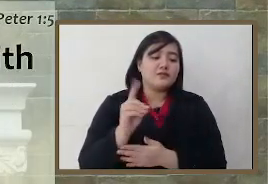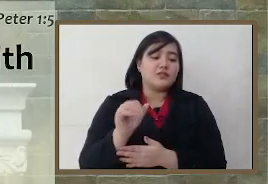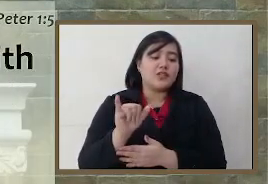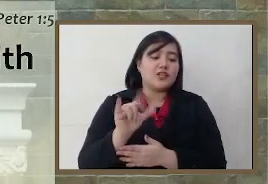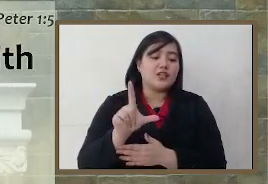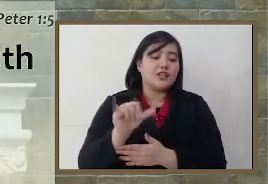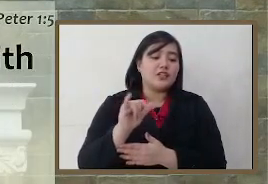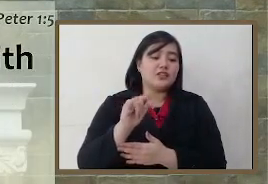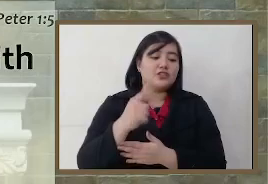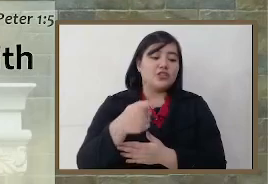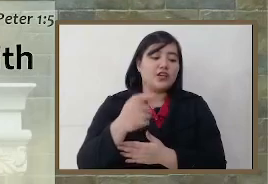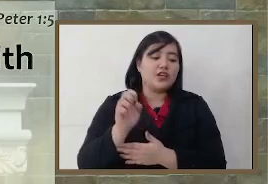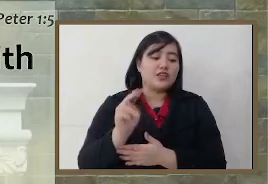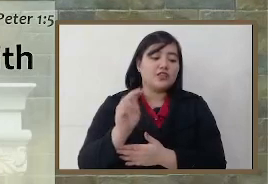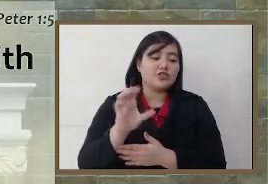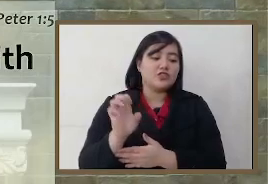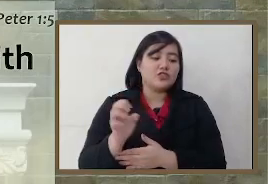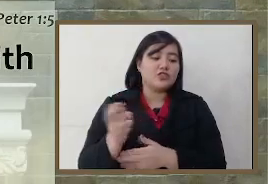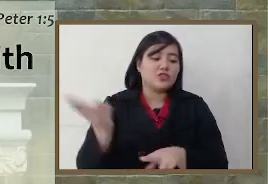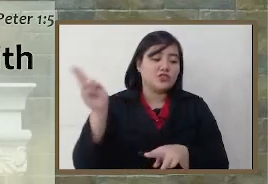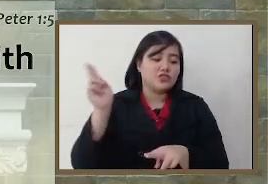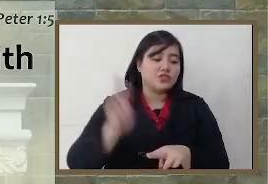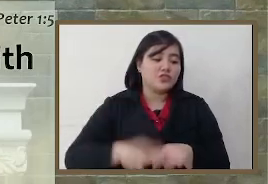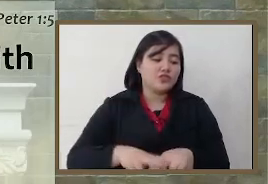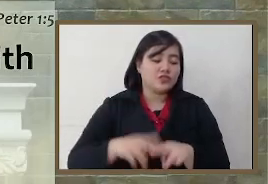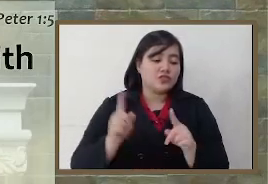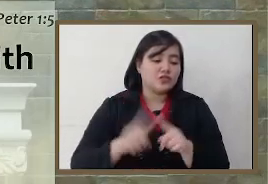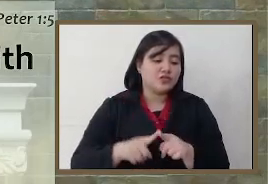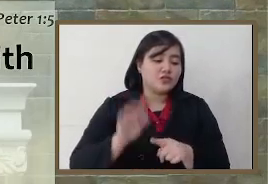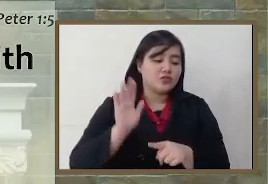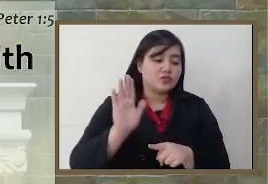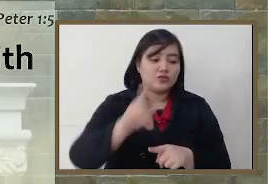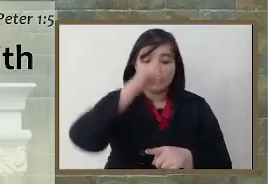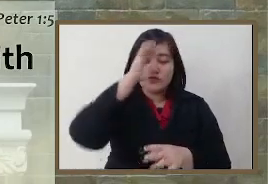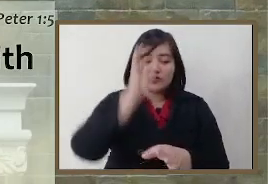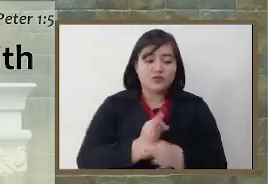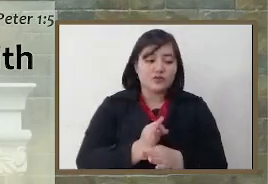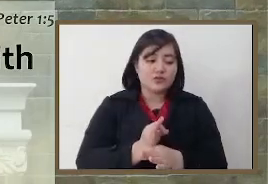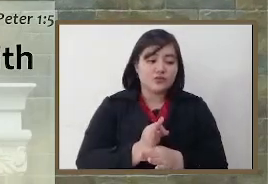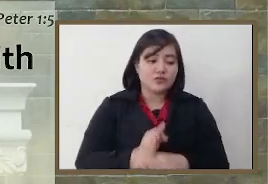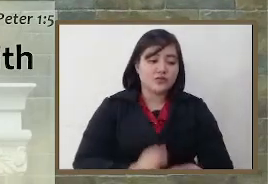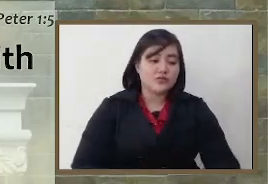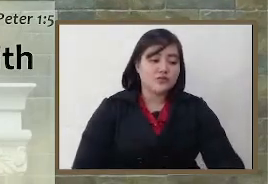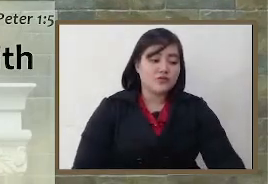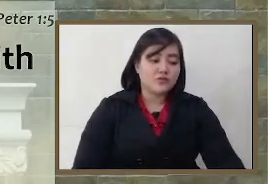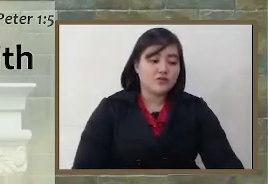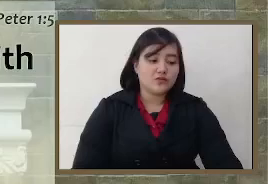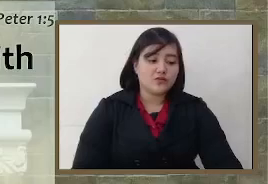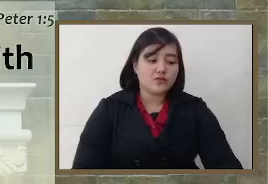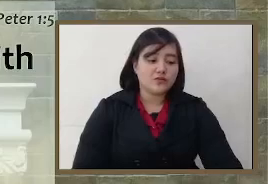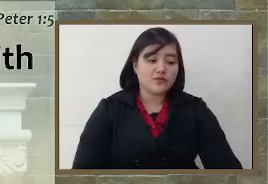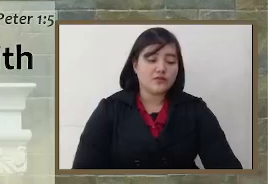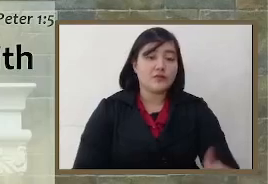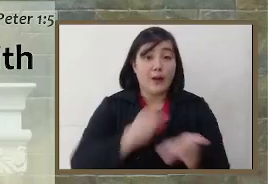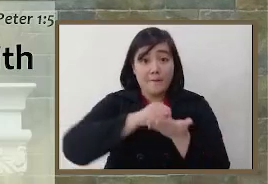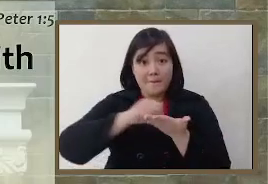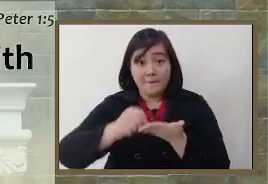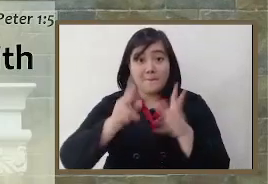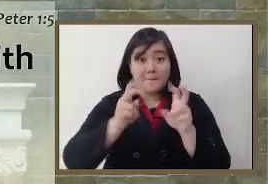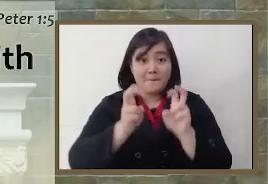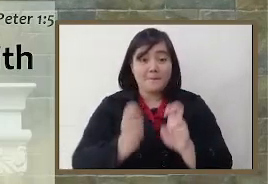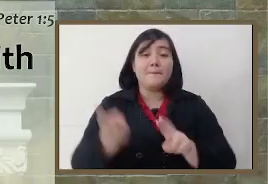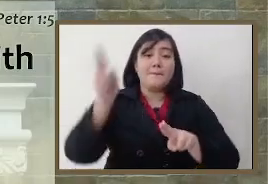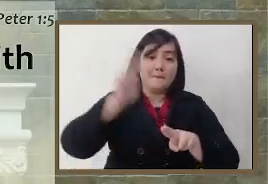your faith. All right? So put or mark the words, add to your faith. Okay?